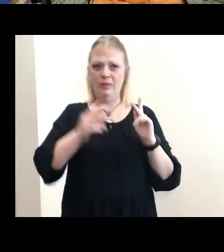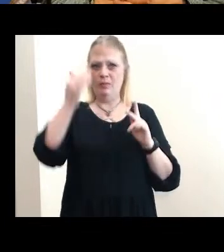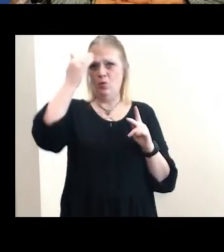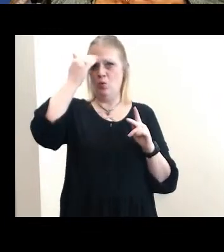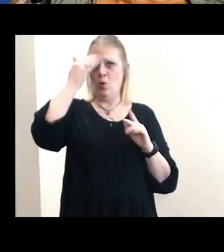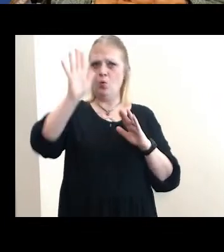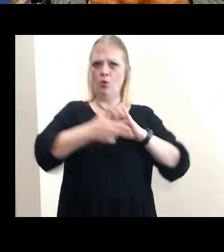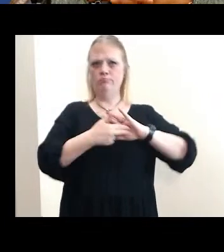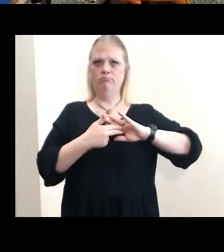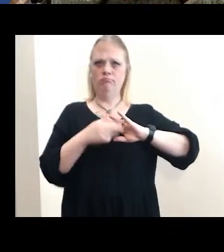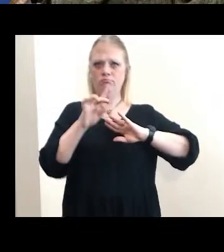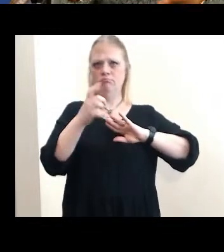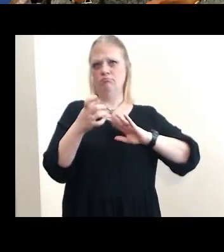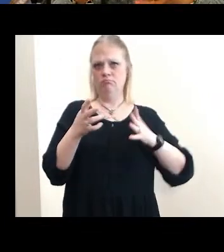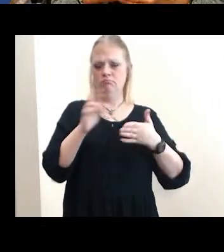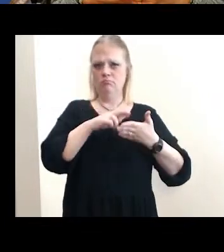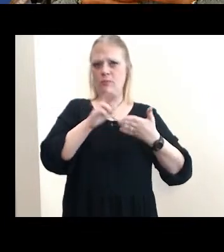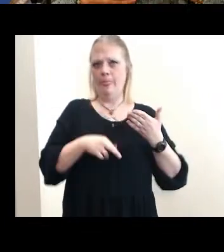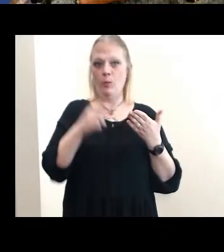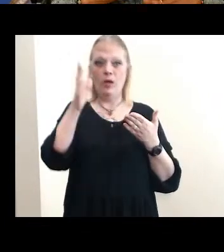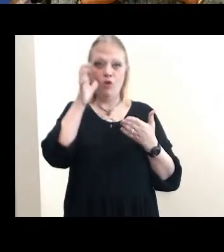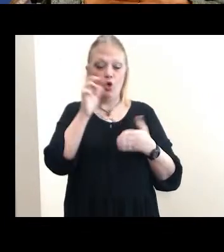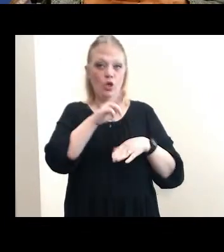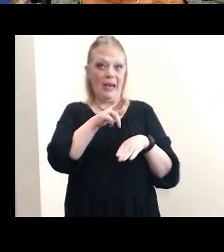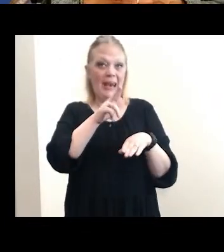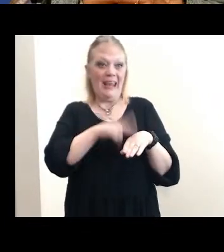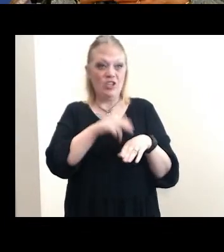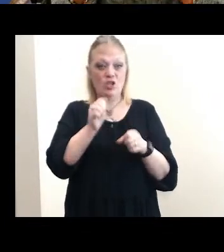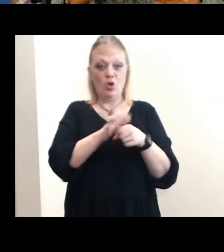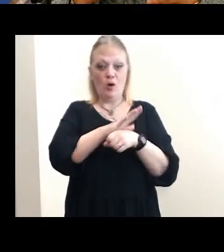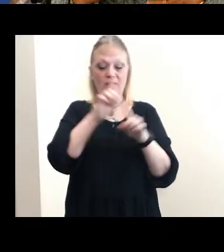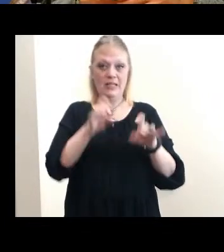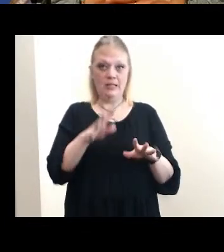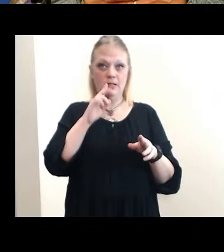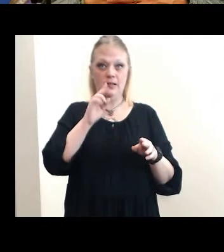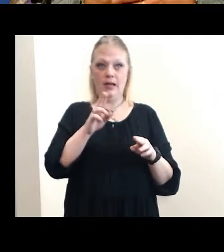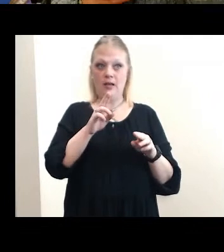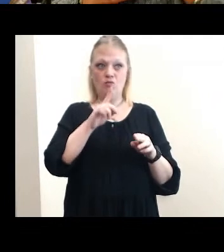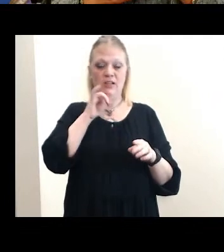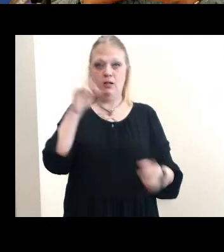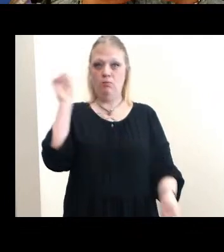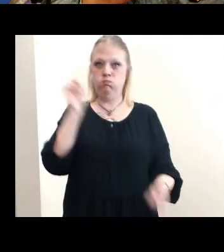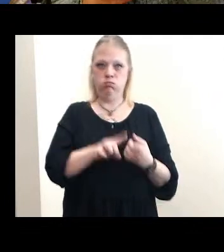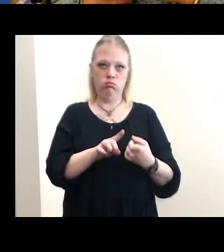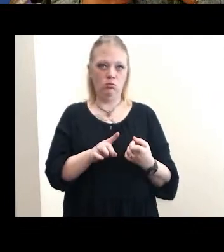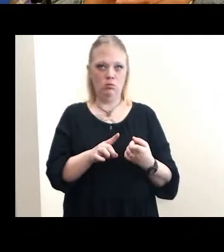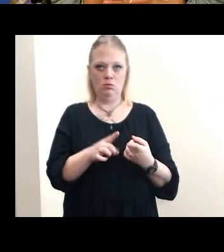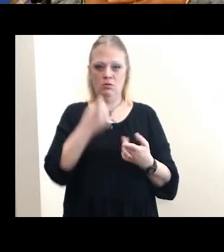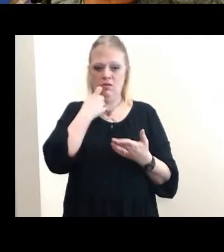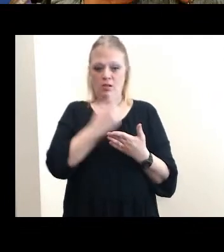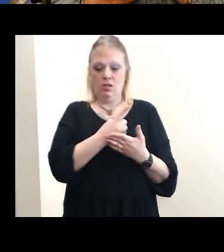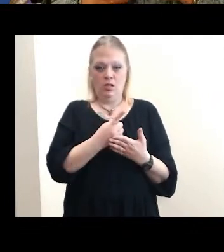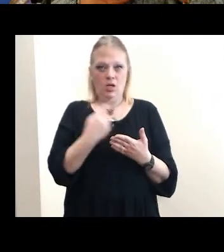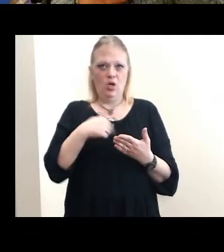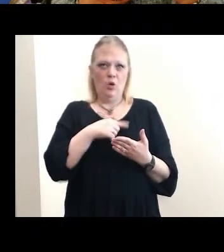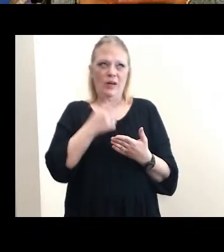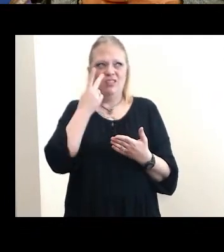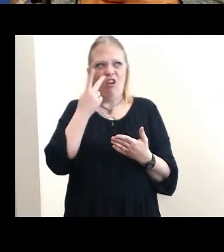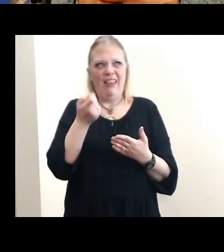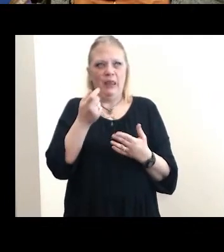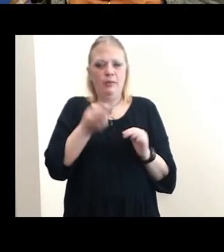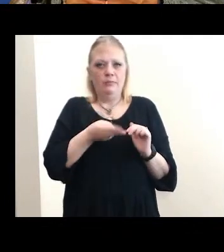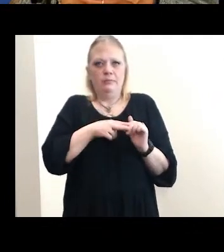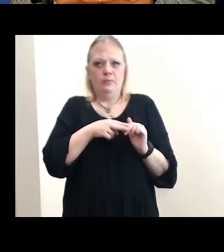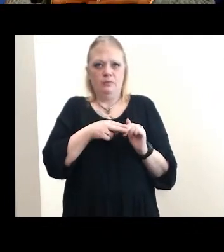their status. We've heard that nationally COVID-19 testing has dropped off. In the past week, we saw a little bit of an uptick, as the